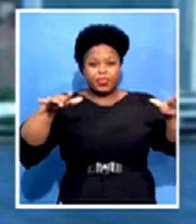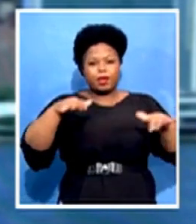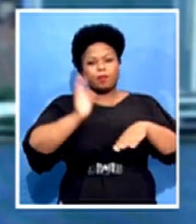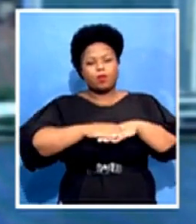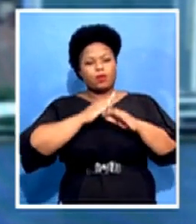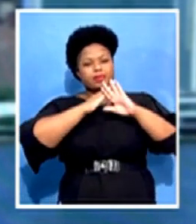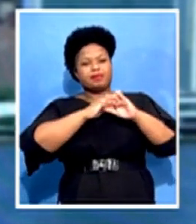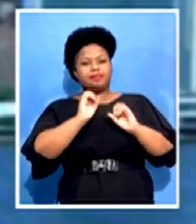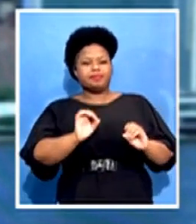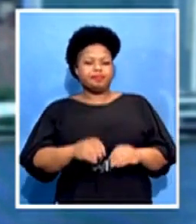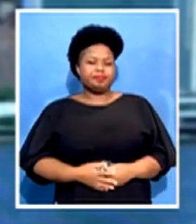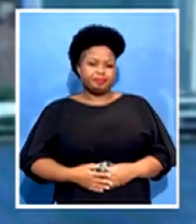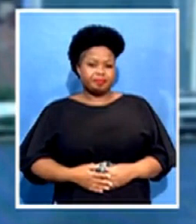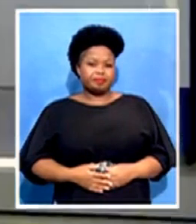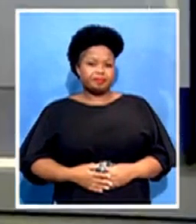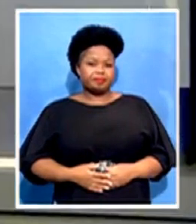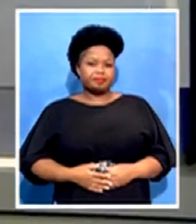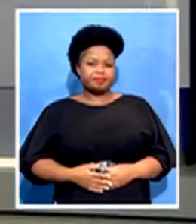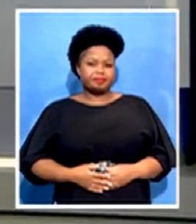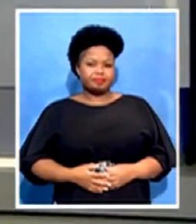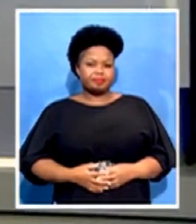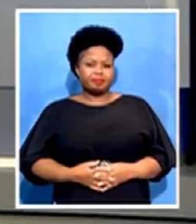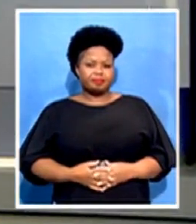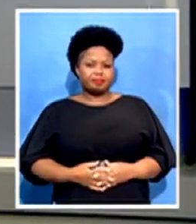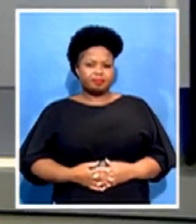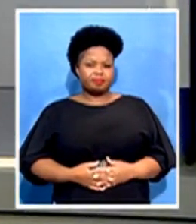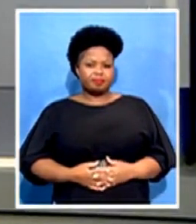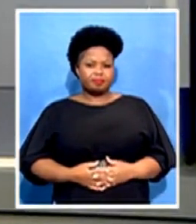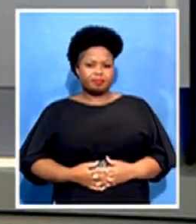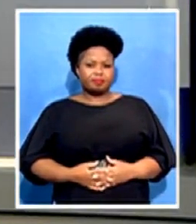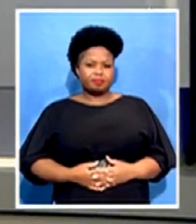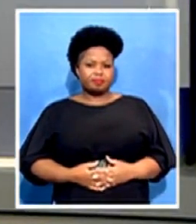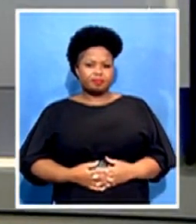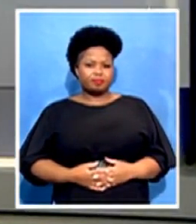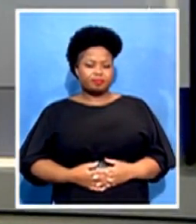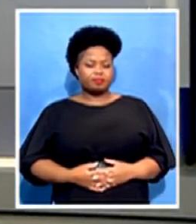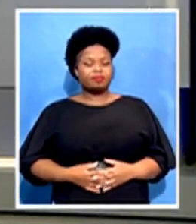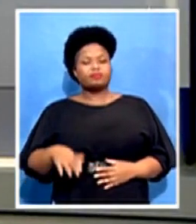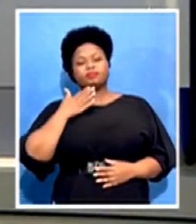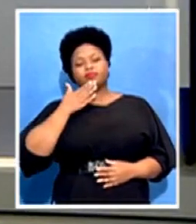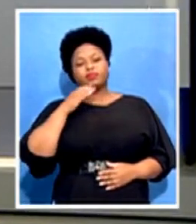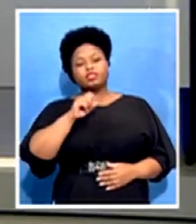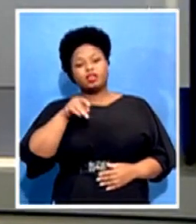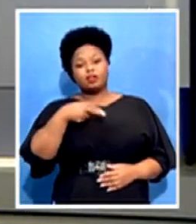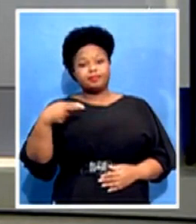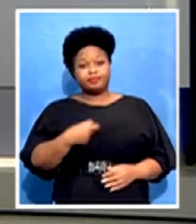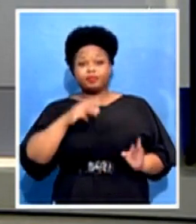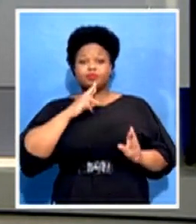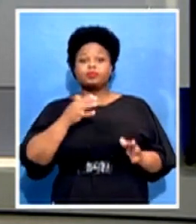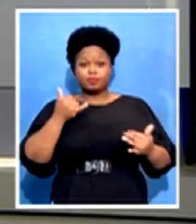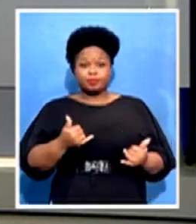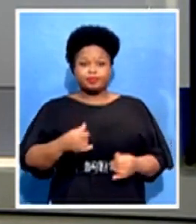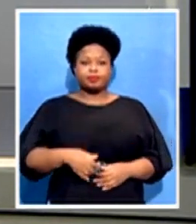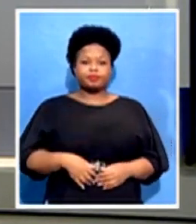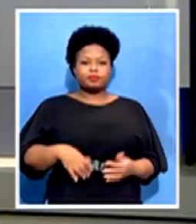Walton, SABC News, New York. Sarah, thank you very much indeed for that report. Well, the row in Europe over vaccine shows no sign